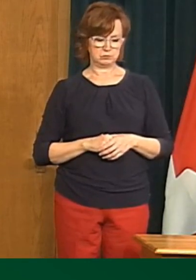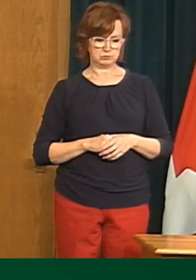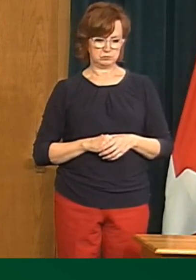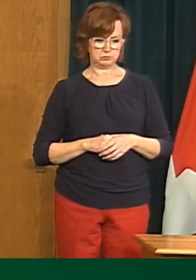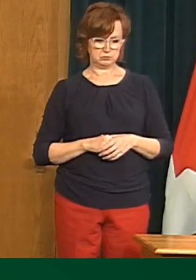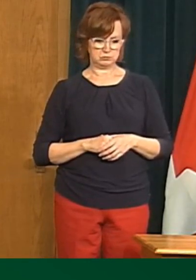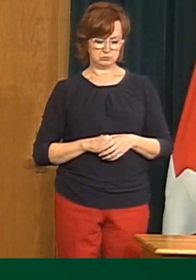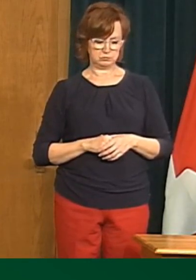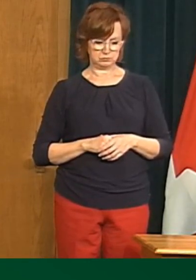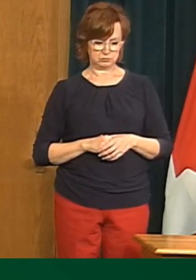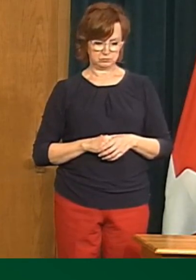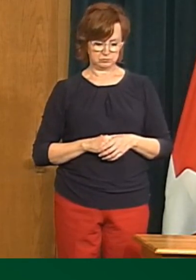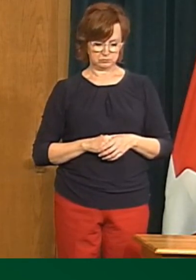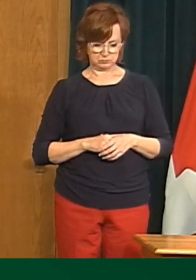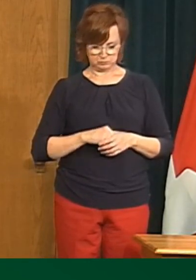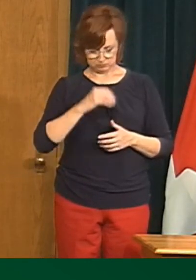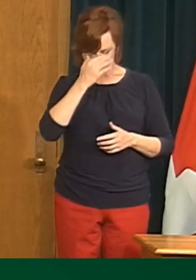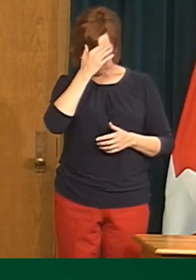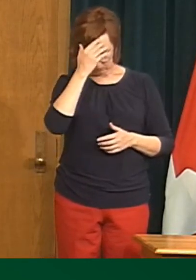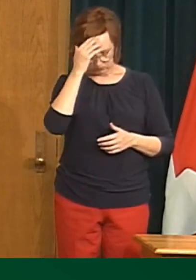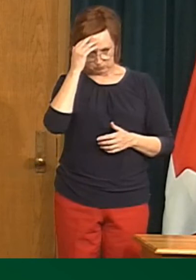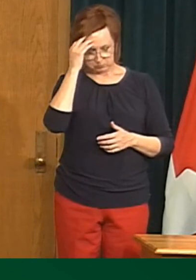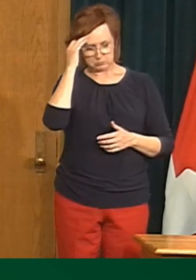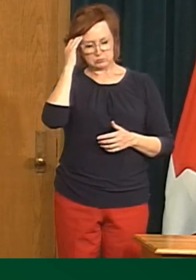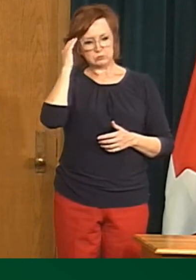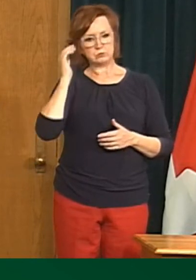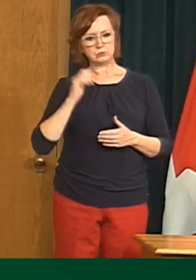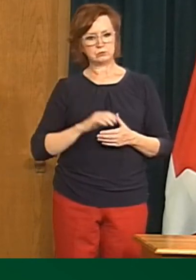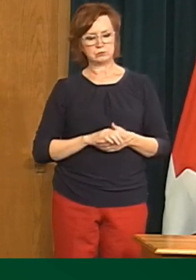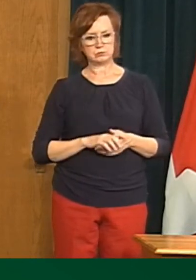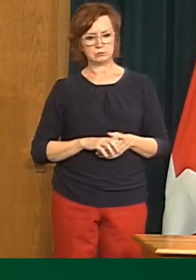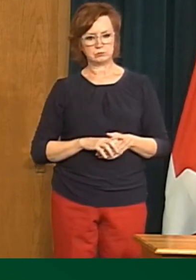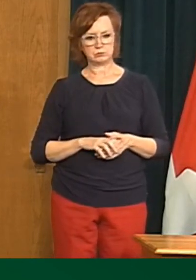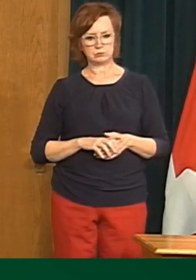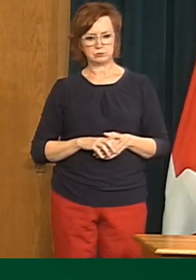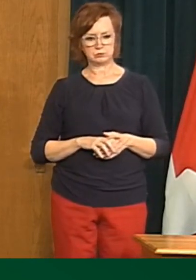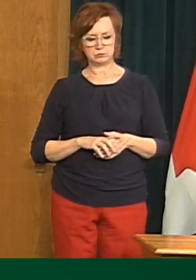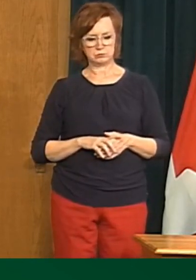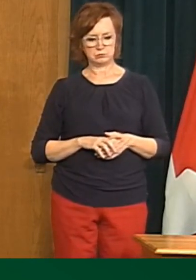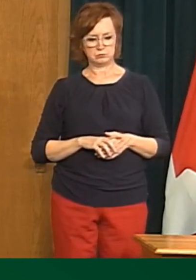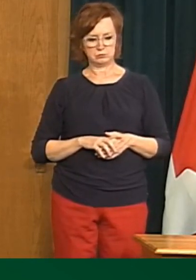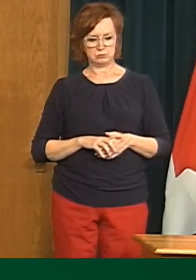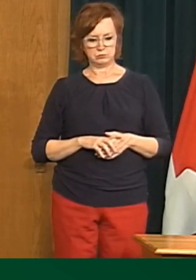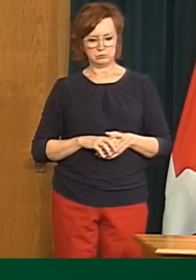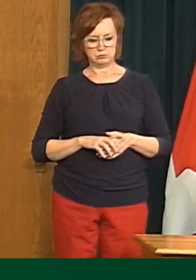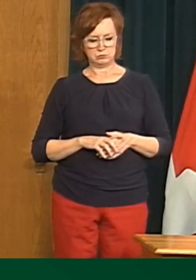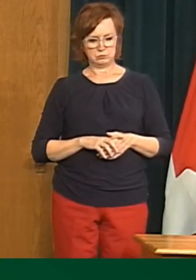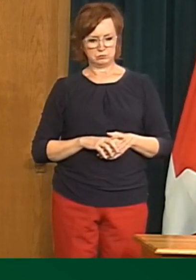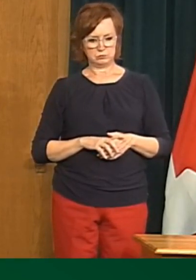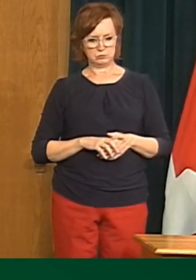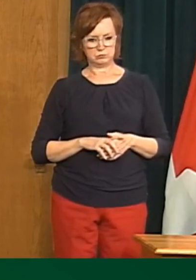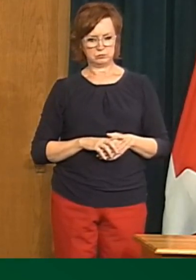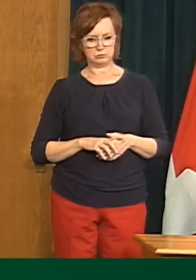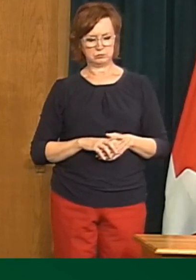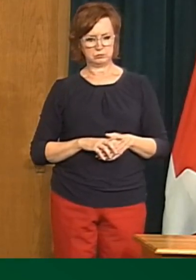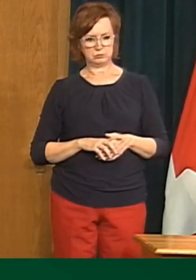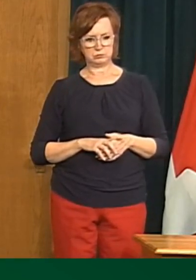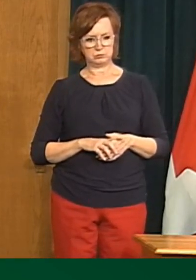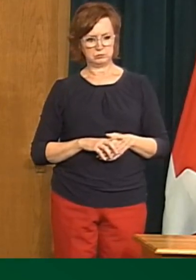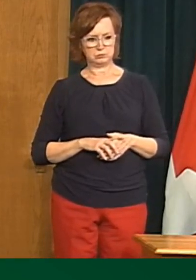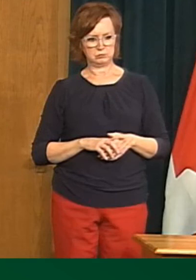So if there is a risk in terms of where that person has acquired disease or has